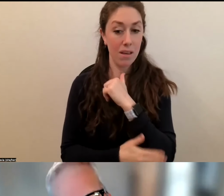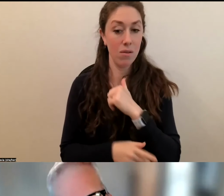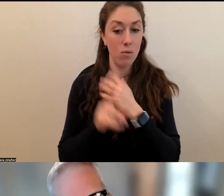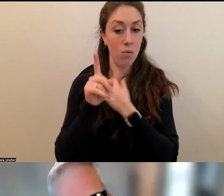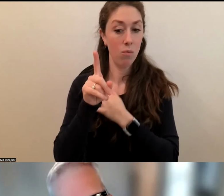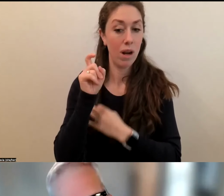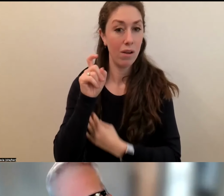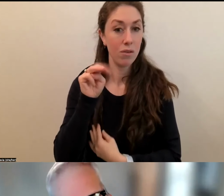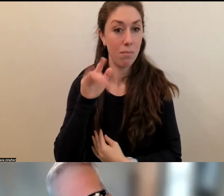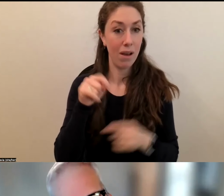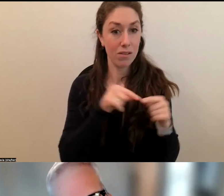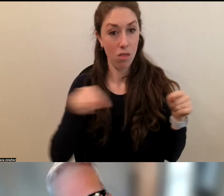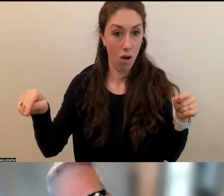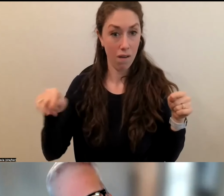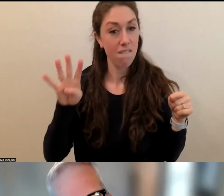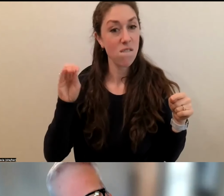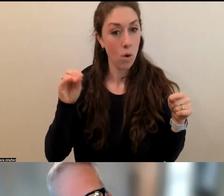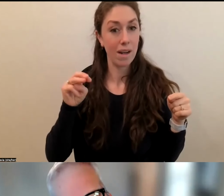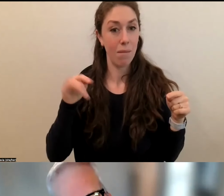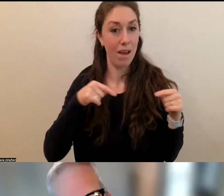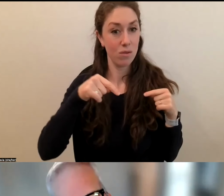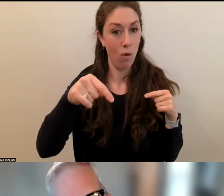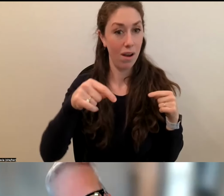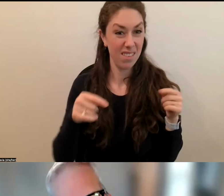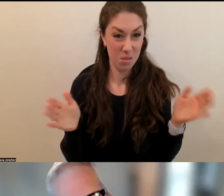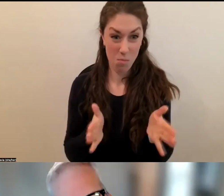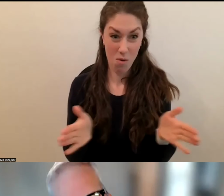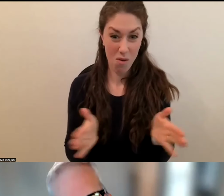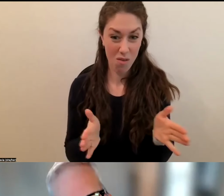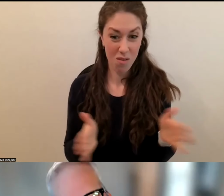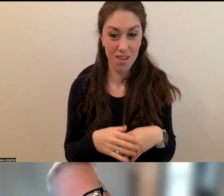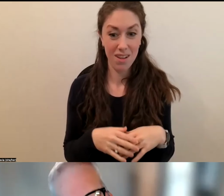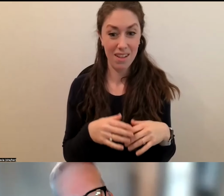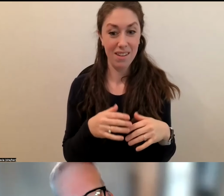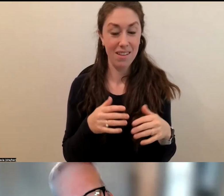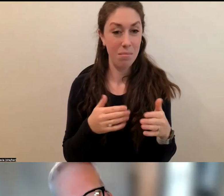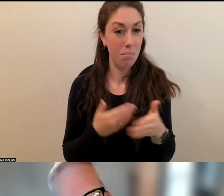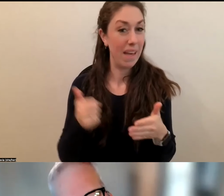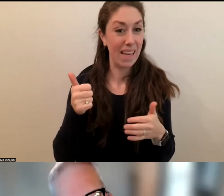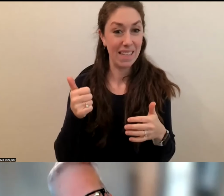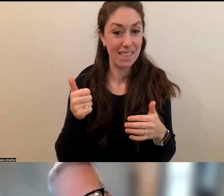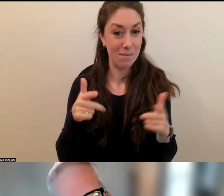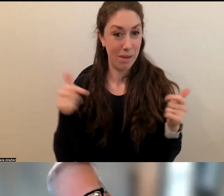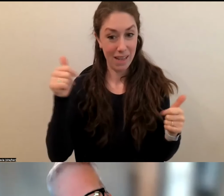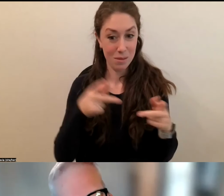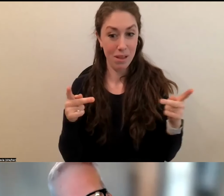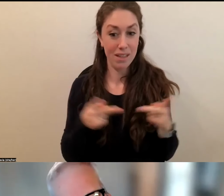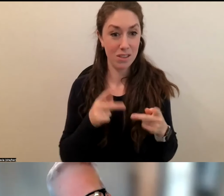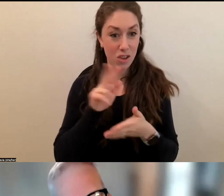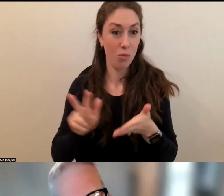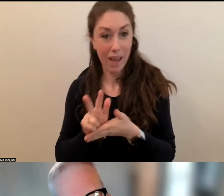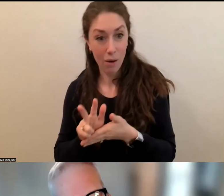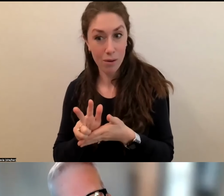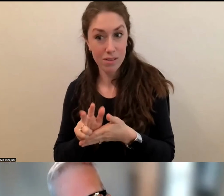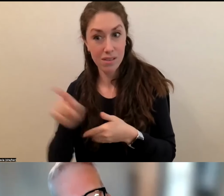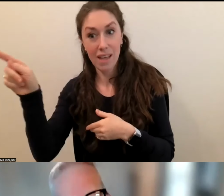miles wide. The nearest biggest place is 3 hours away one way or 4 hours away the